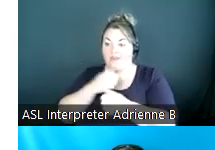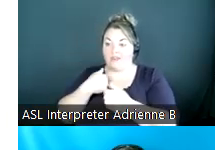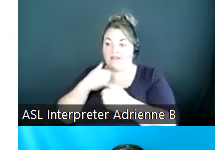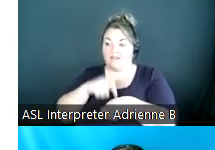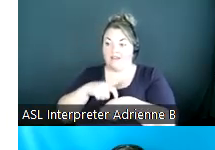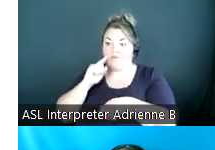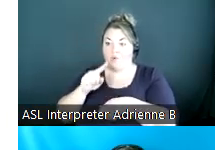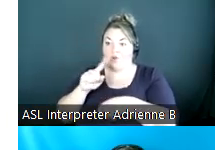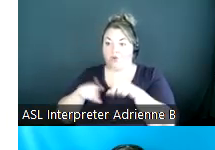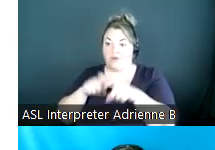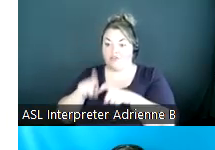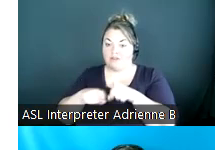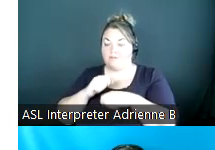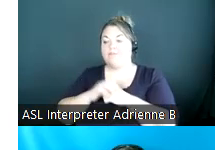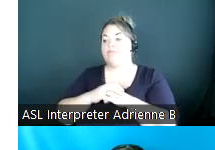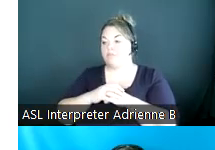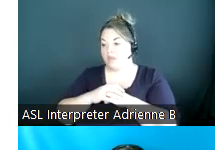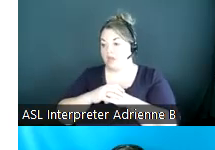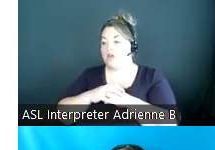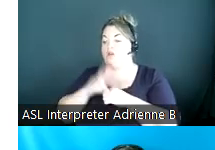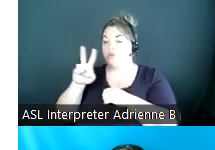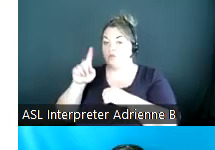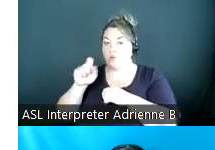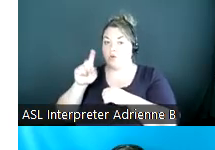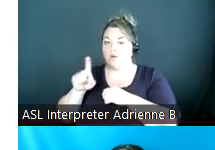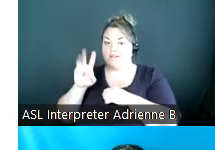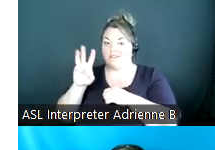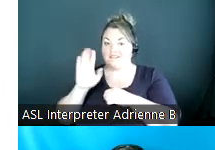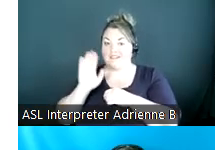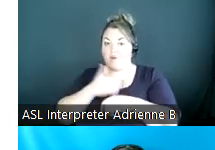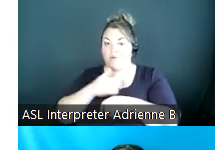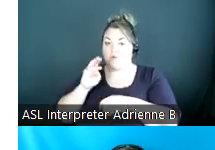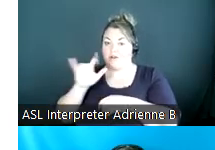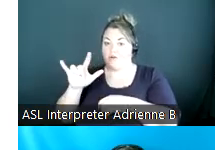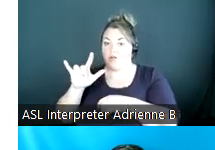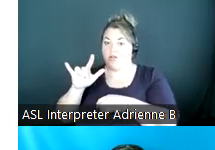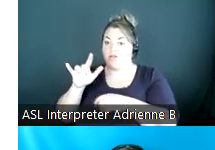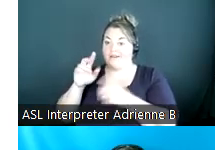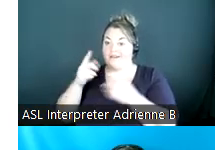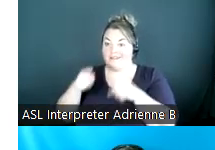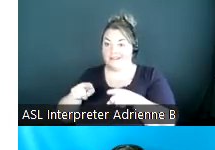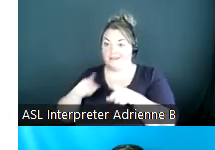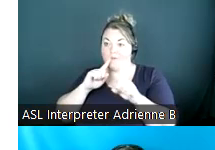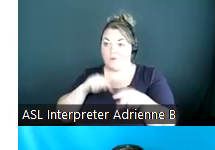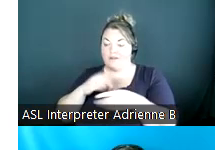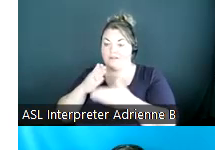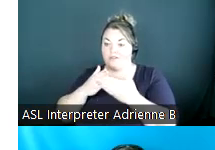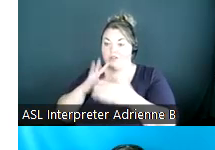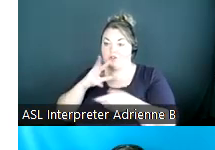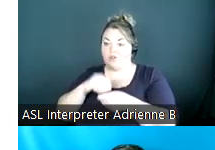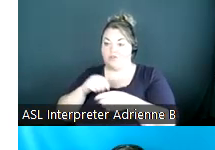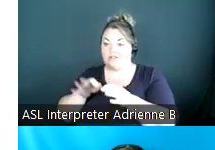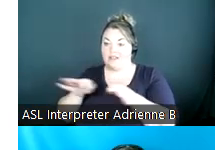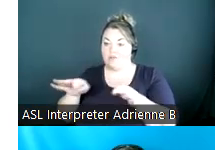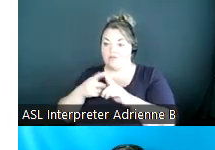hold time for questions. So 2.16 is our critical incident reporting section, includes language from the